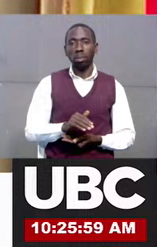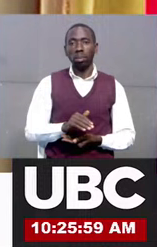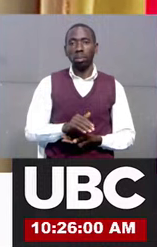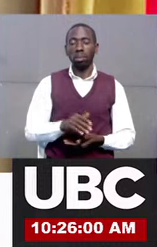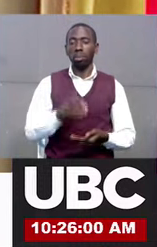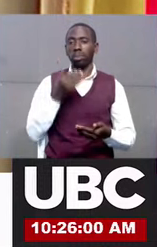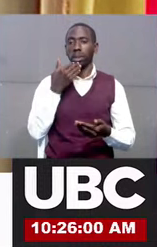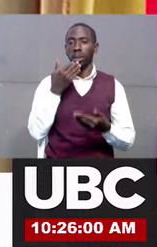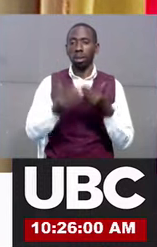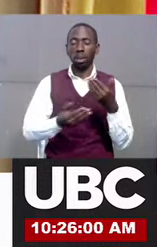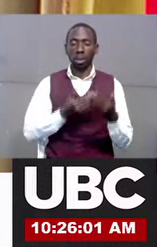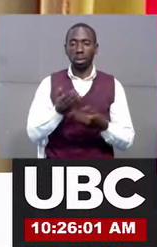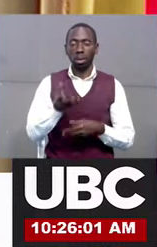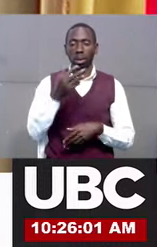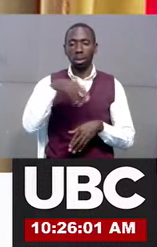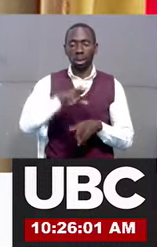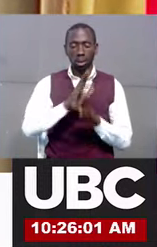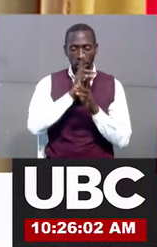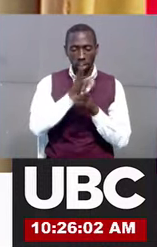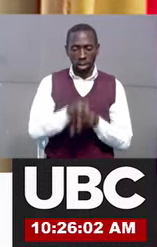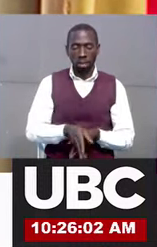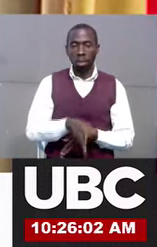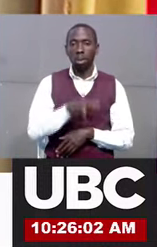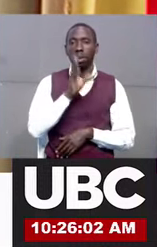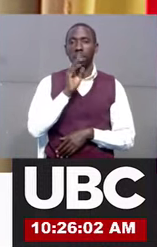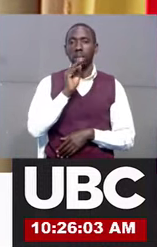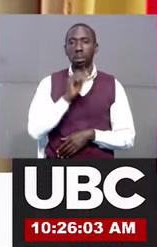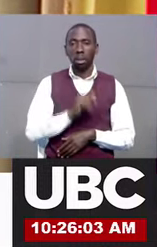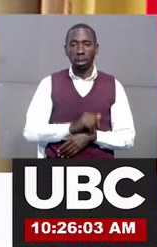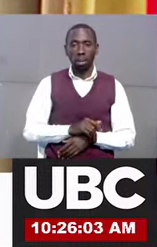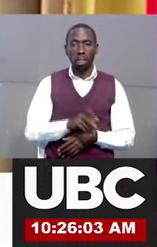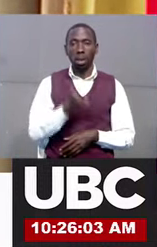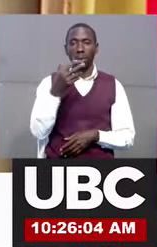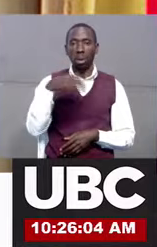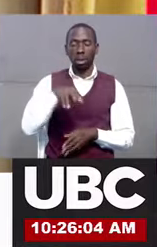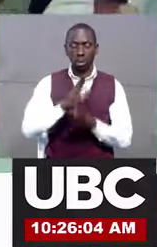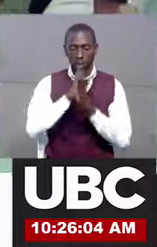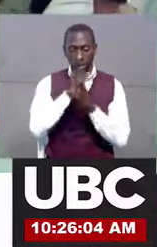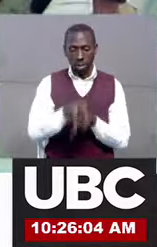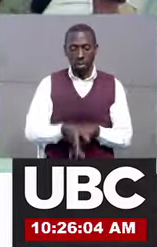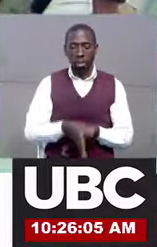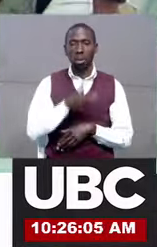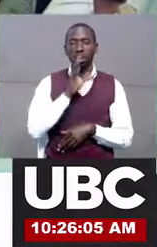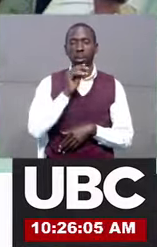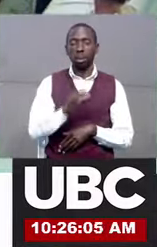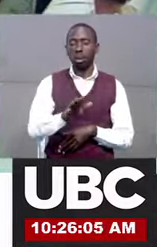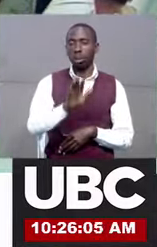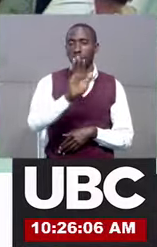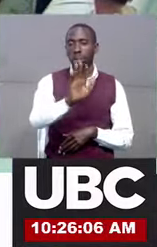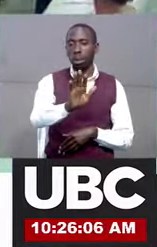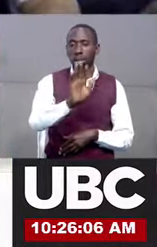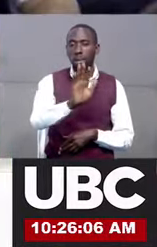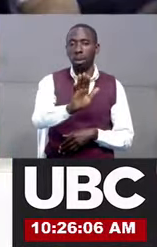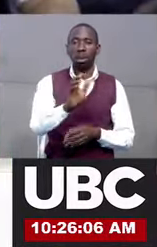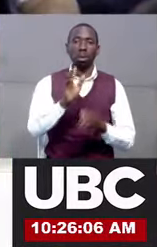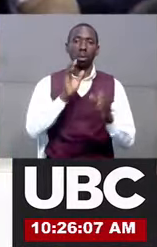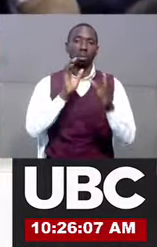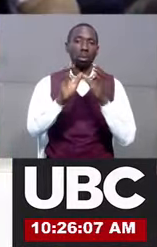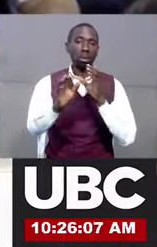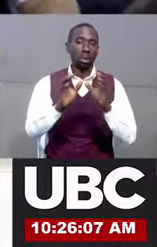Thank you, Right Honourable Speaker. Honourable Speaker, in your communication, you